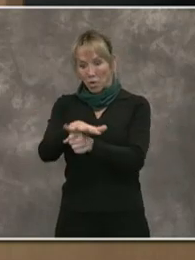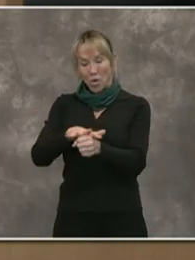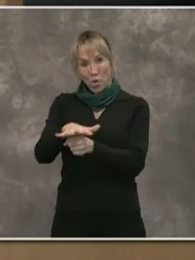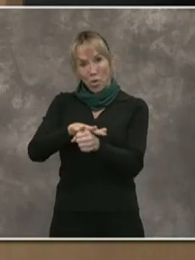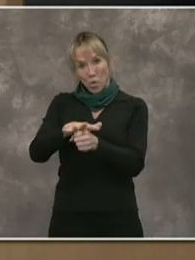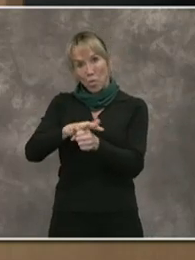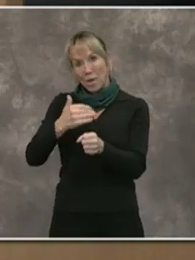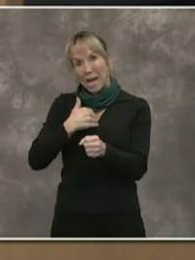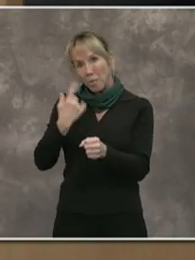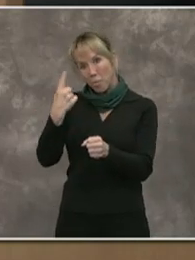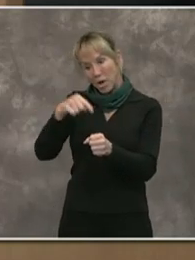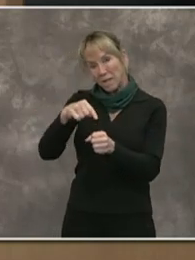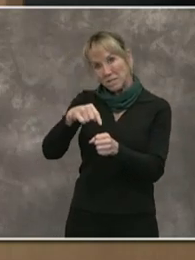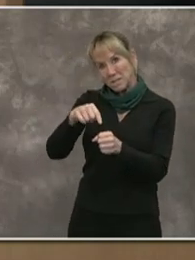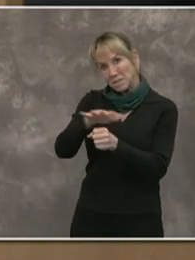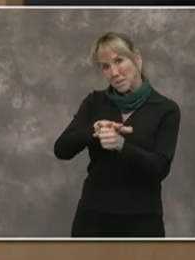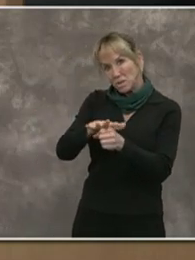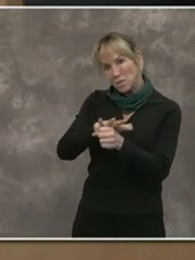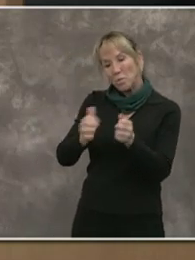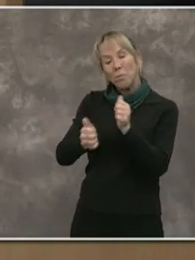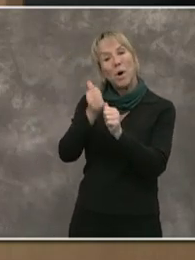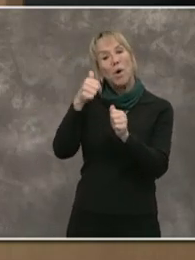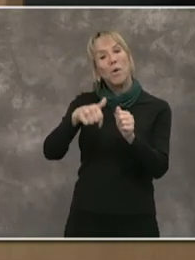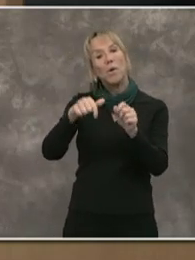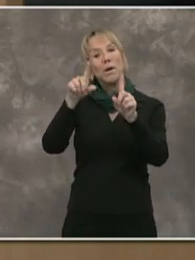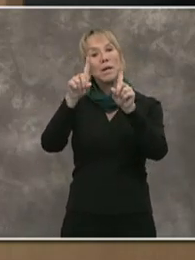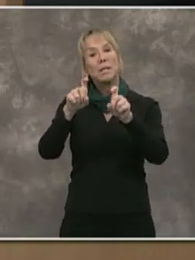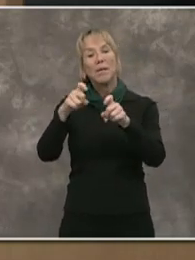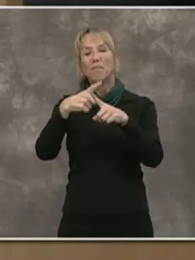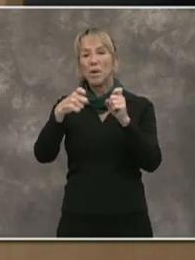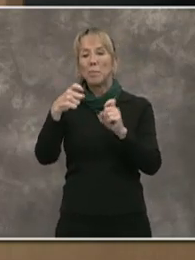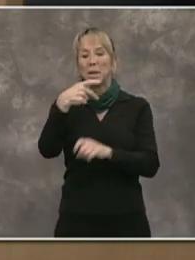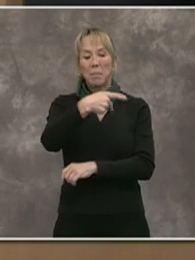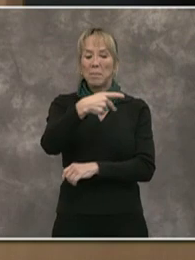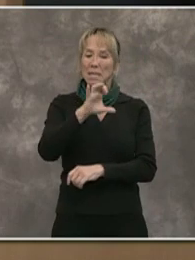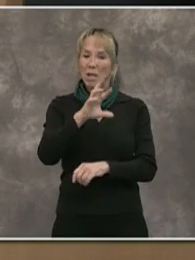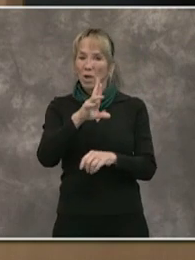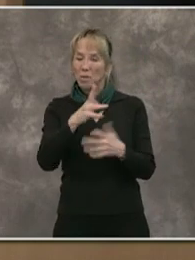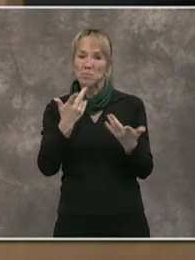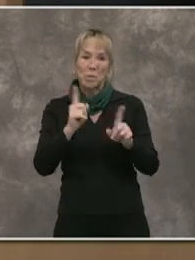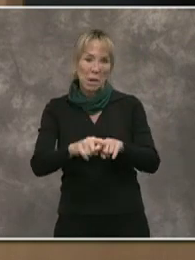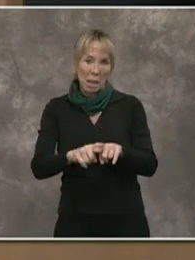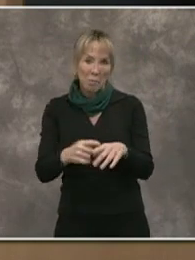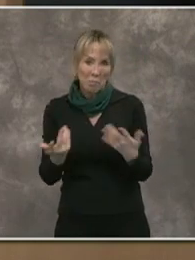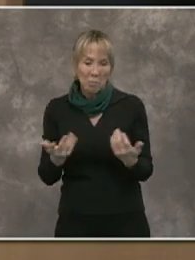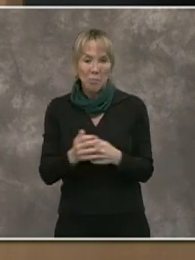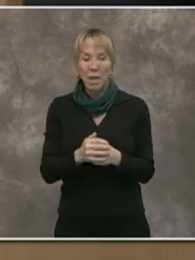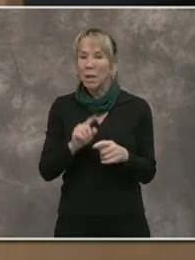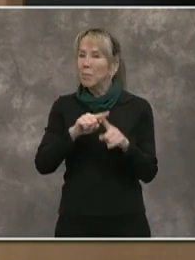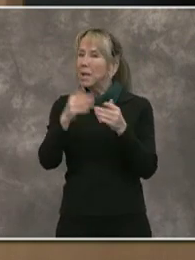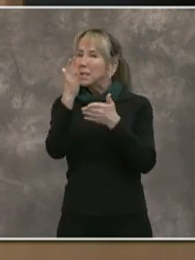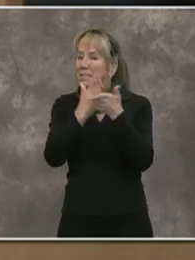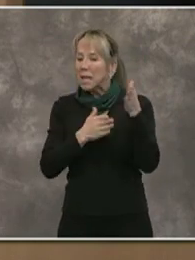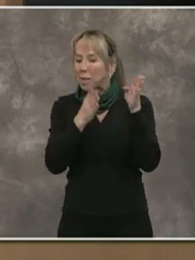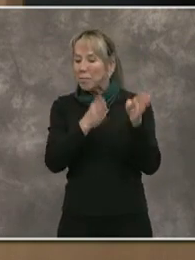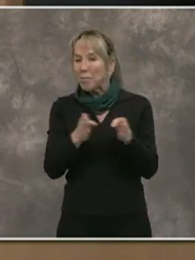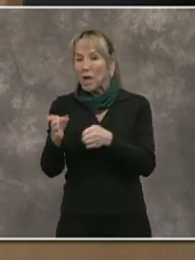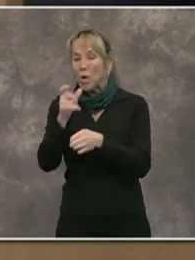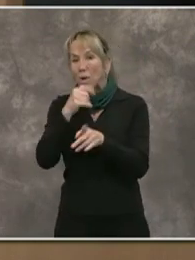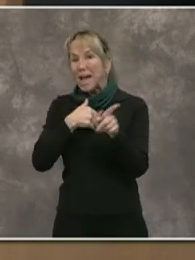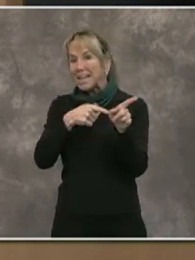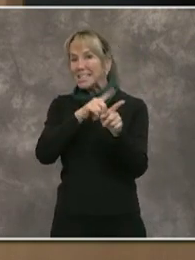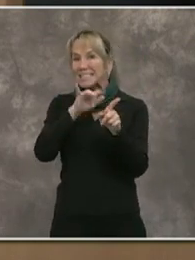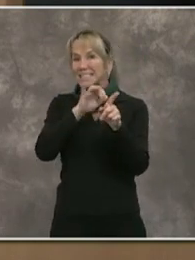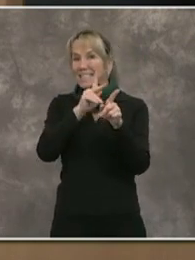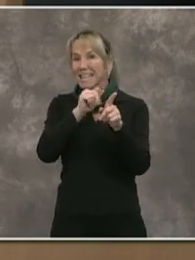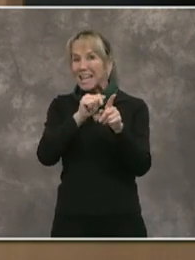evaluated. Most of those tests were identified by PCR and were reliable, but some of those individuals who had Zika